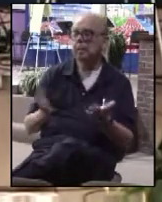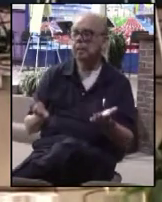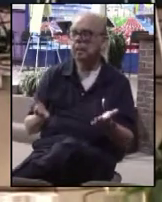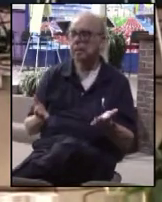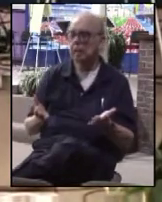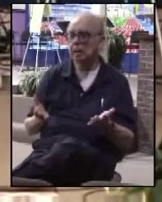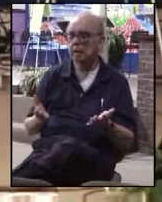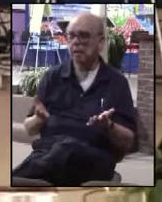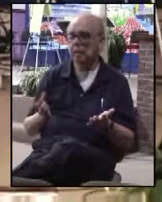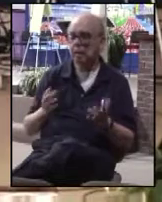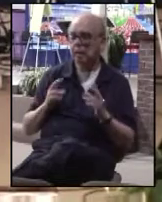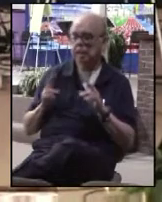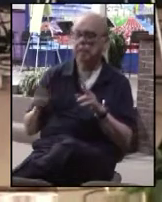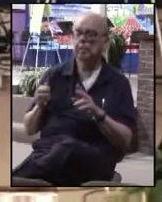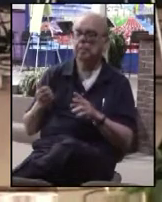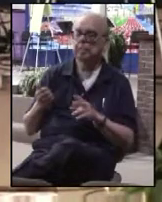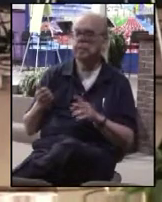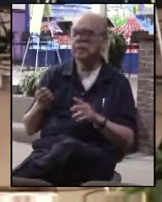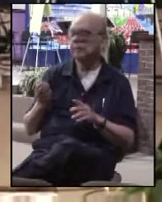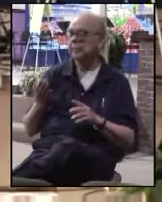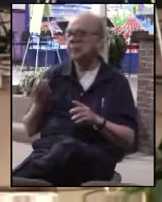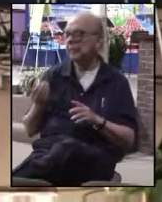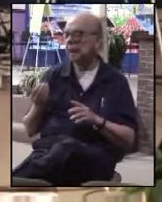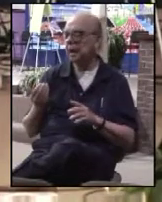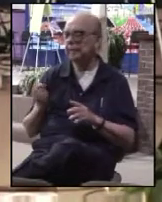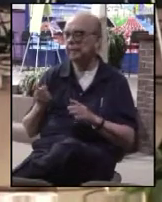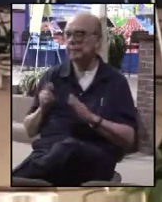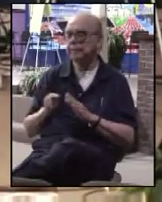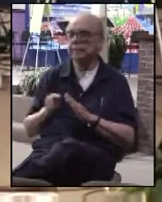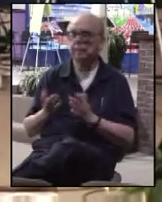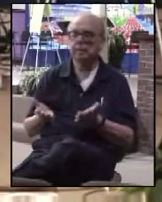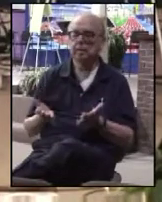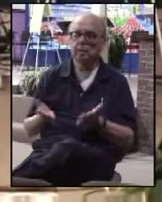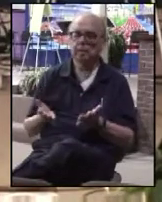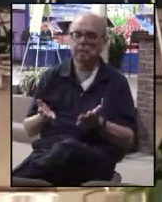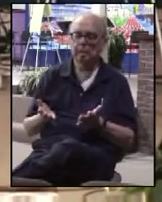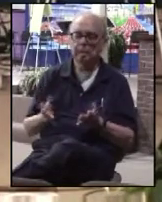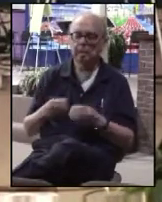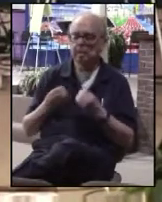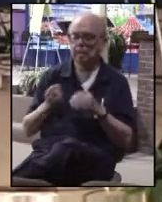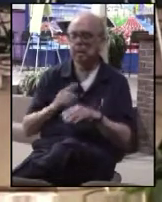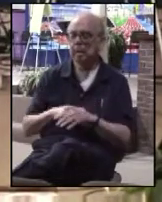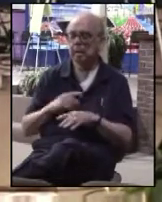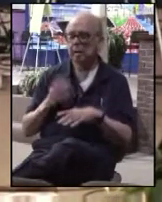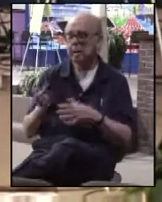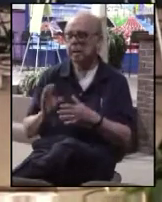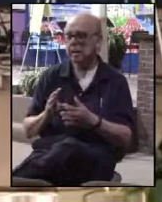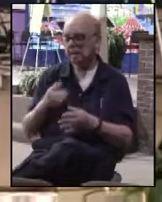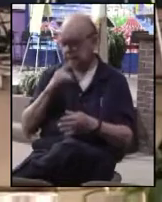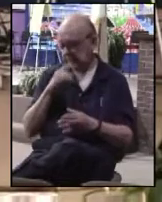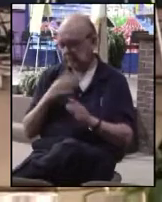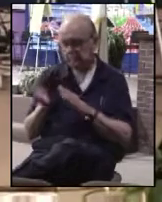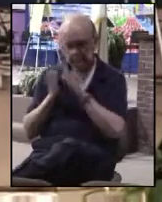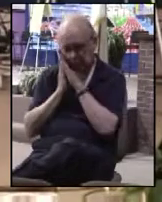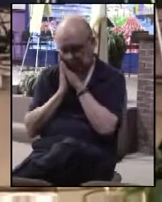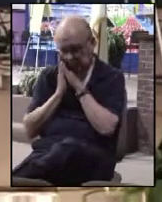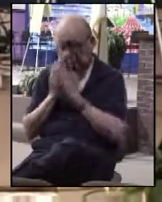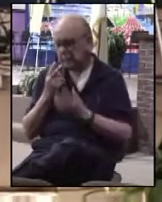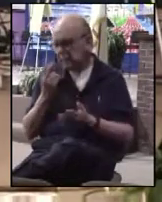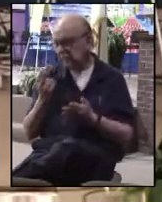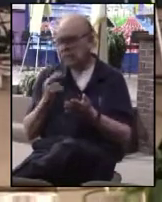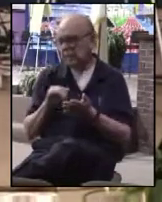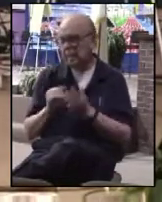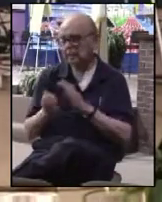I would see them for about five or ten minutes and then maybe I might get there in time to get the kids to bed maybe I might see them in the morning